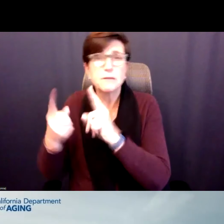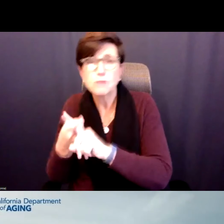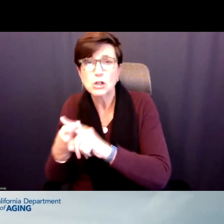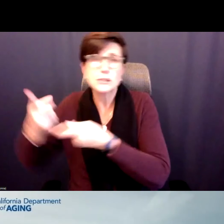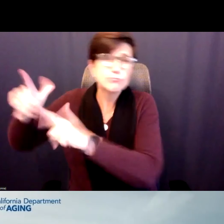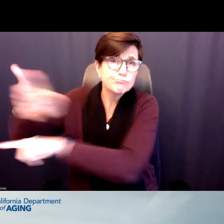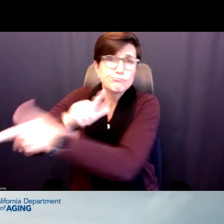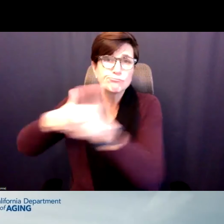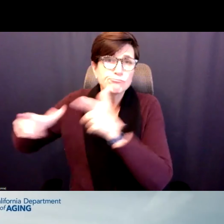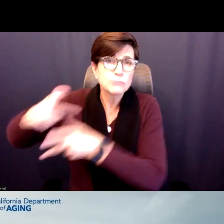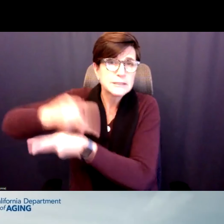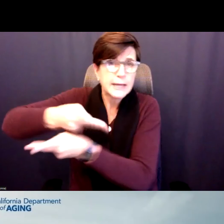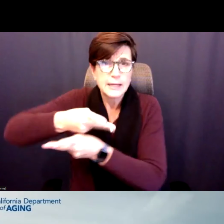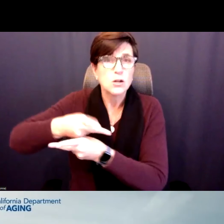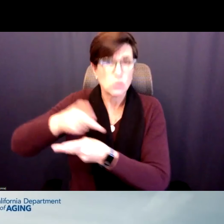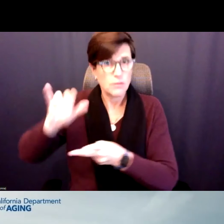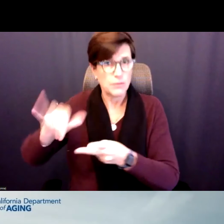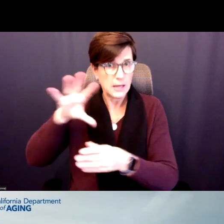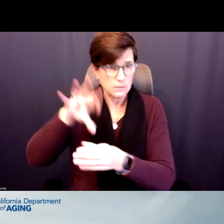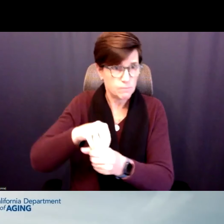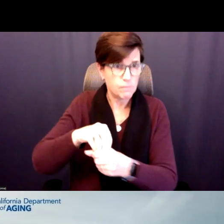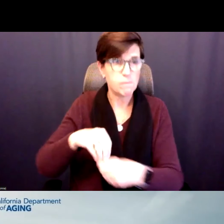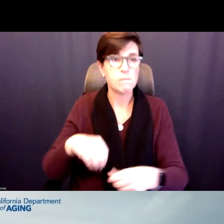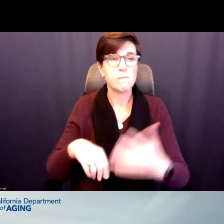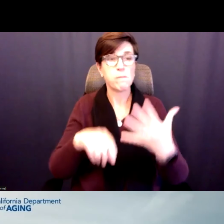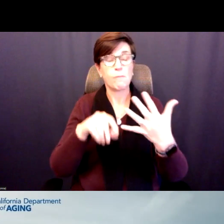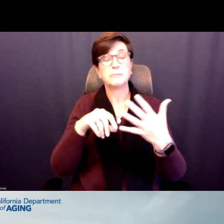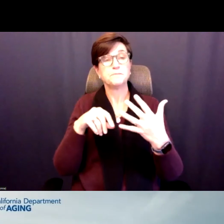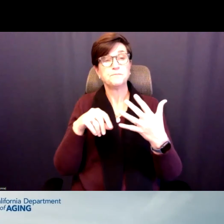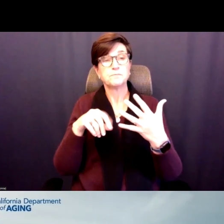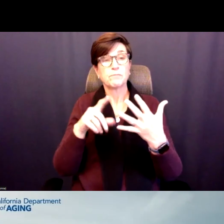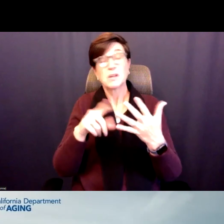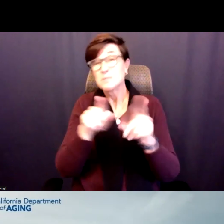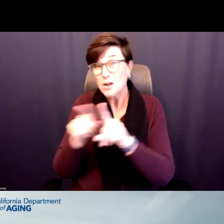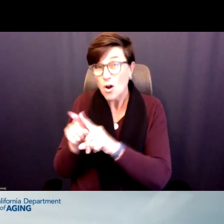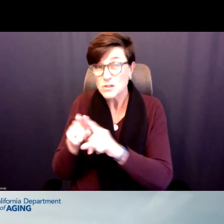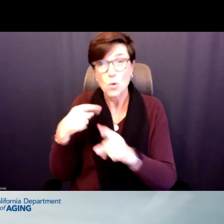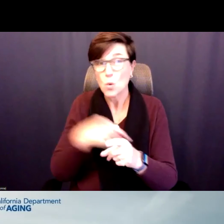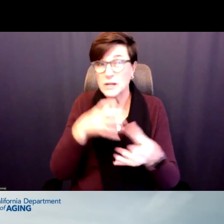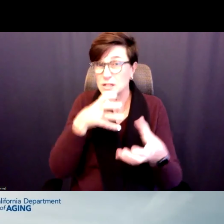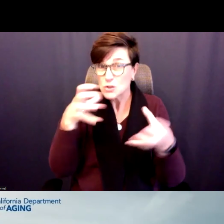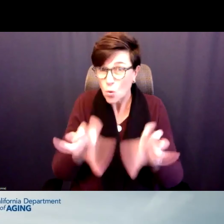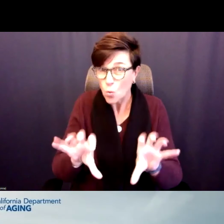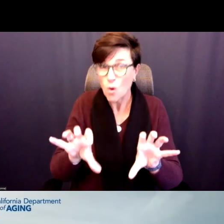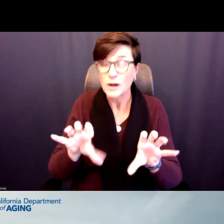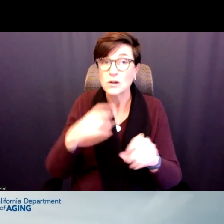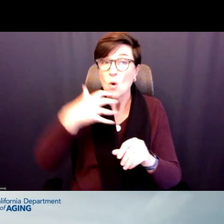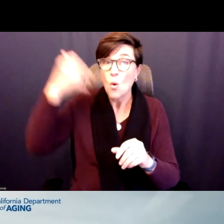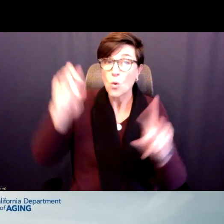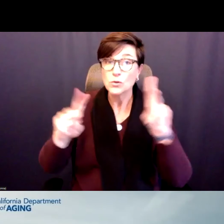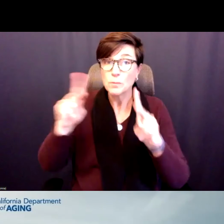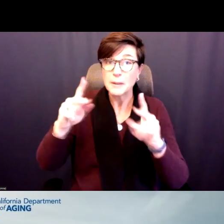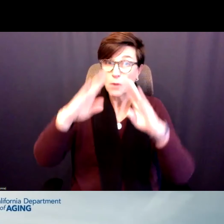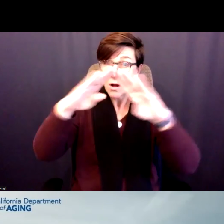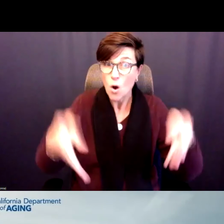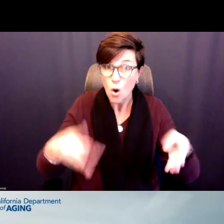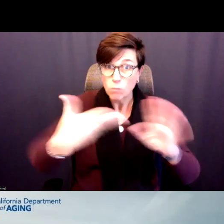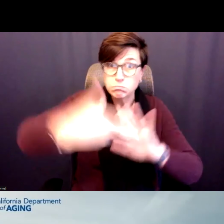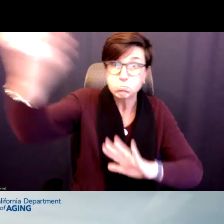Aging covers topics such as preventing older adult homelessness, ensuring food security, and protection